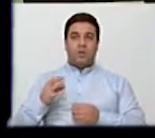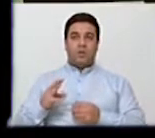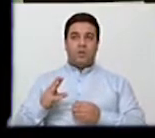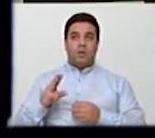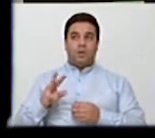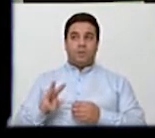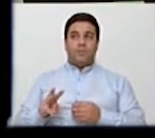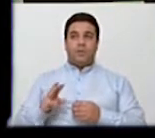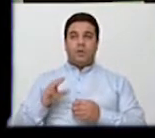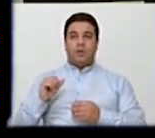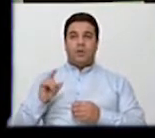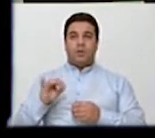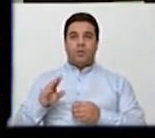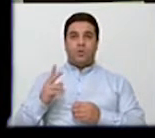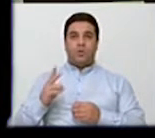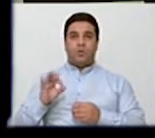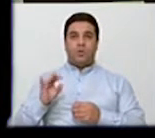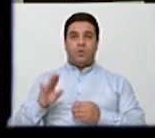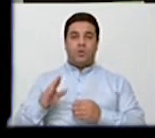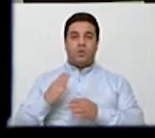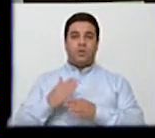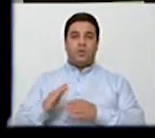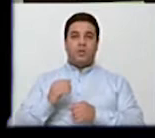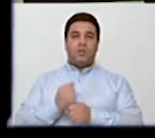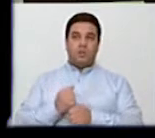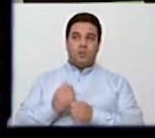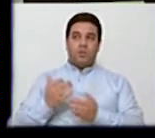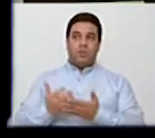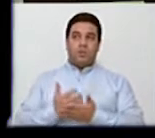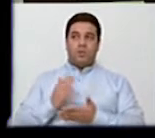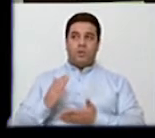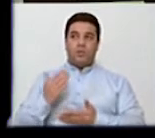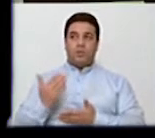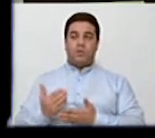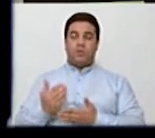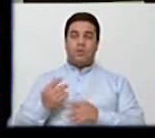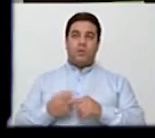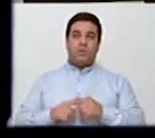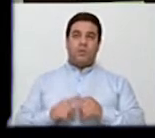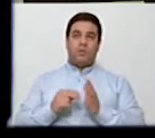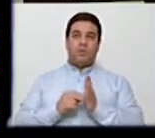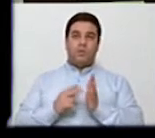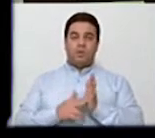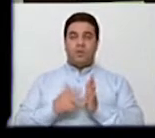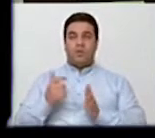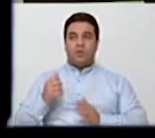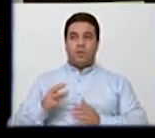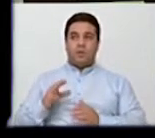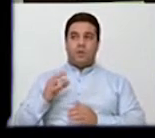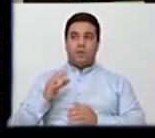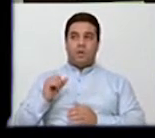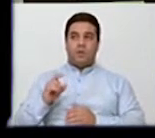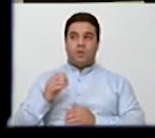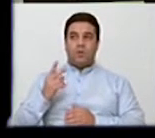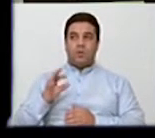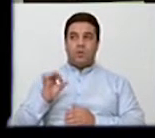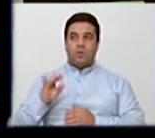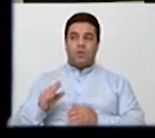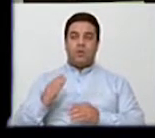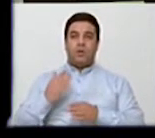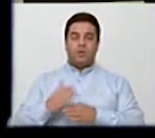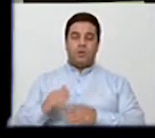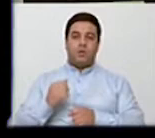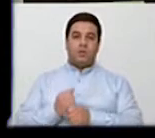natijasida necha gram azot 2 oksidi ajralib chiqar ekan deb topadigan bo'lsak, demak 18 gram azot 2 oksidi ajralib